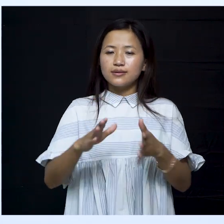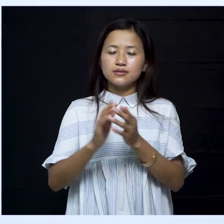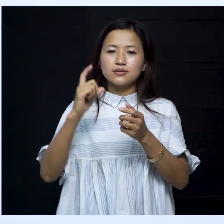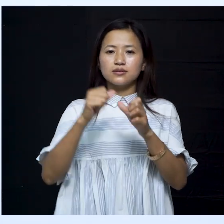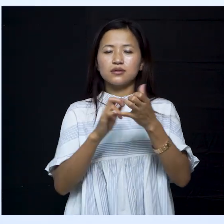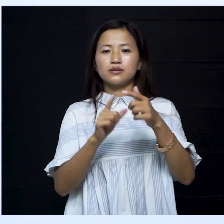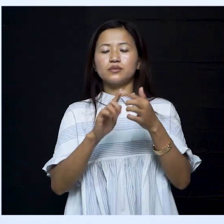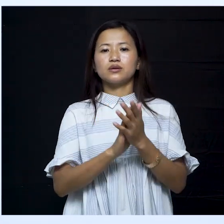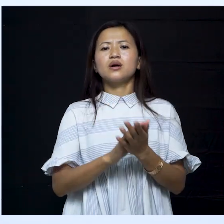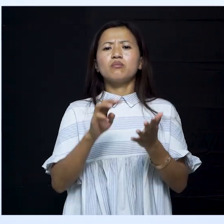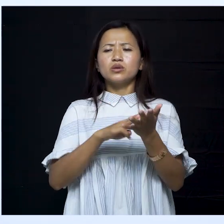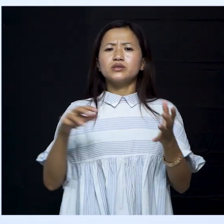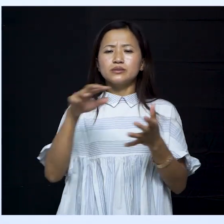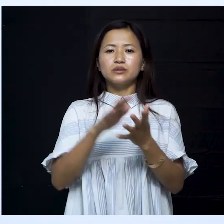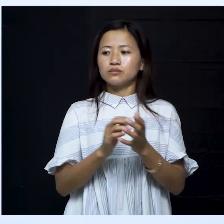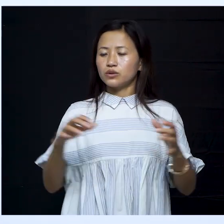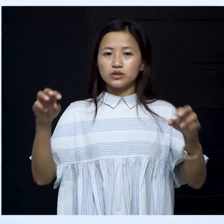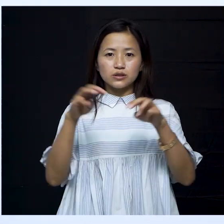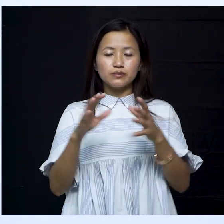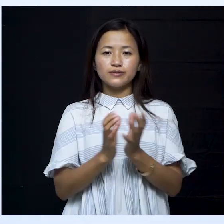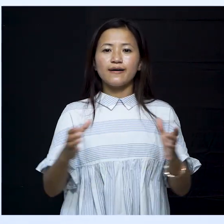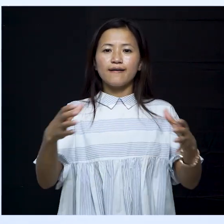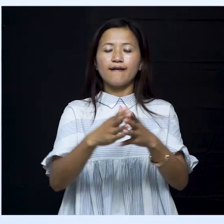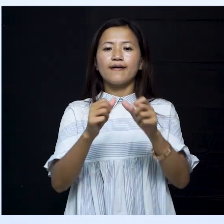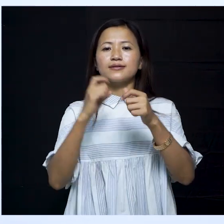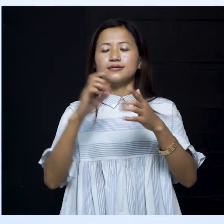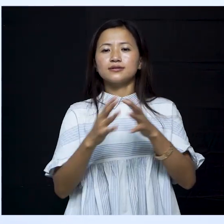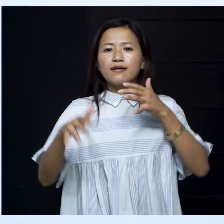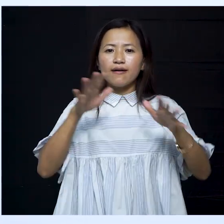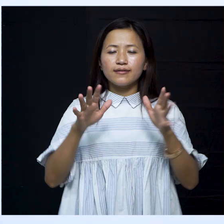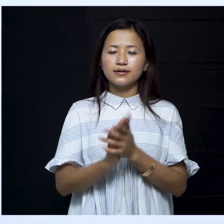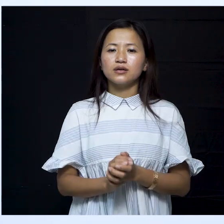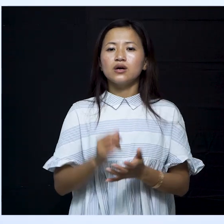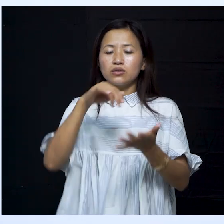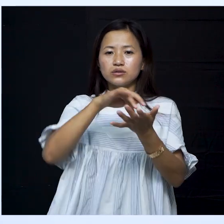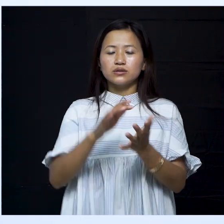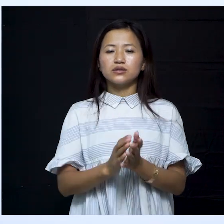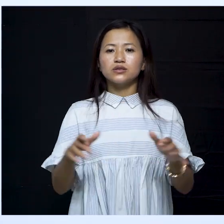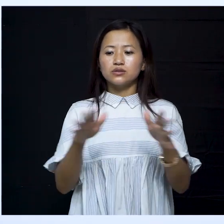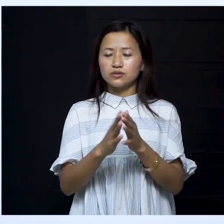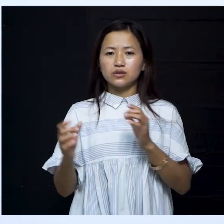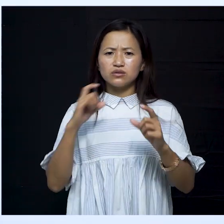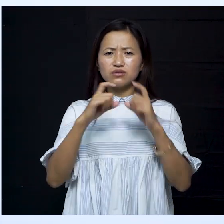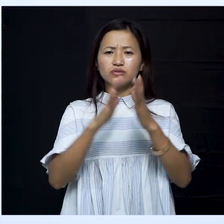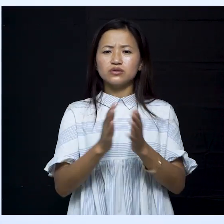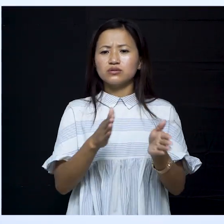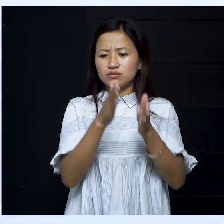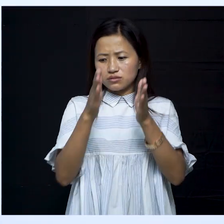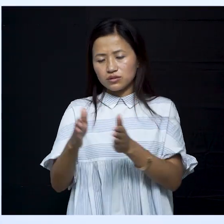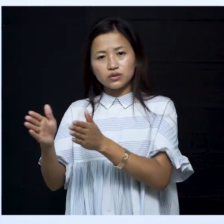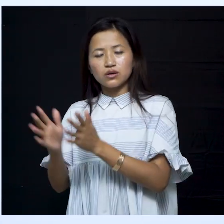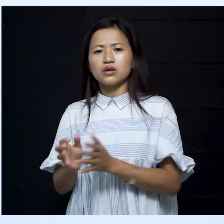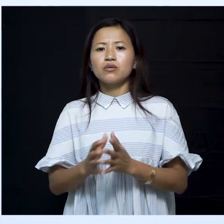under Municipal Act such and such, and any vehicle stationed thereon will be deemed to have contravened subsection